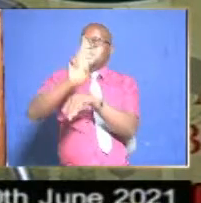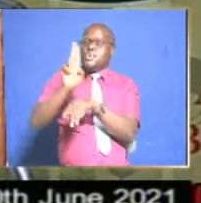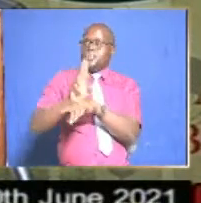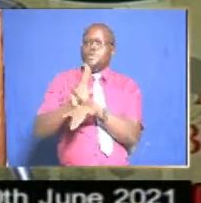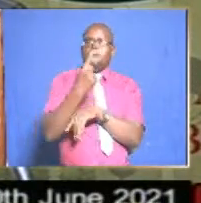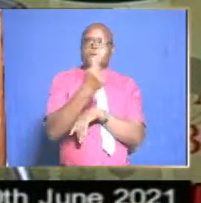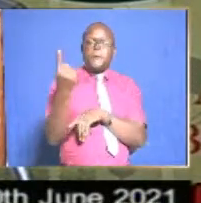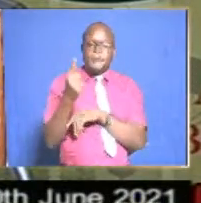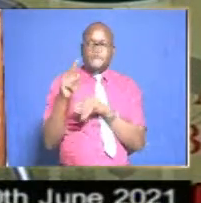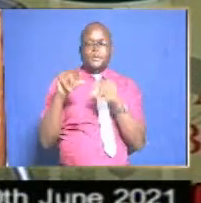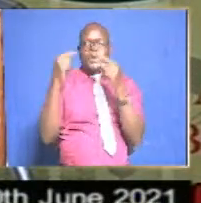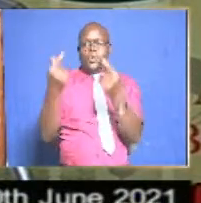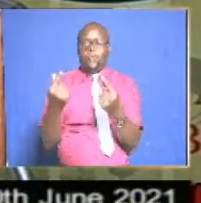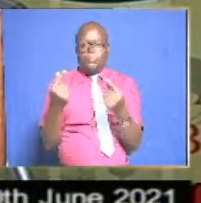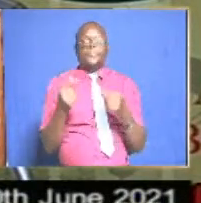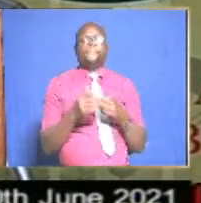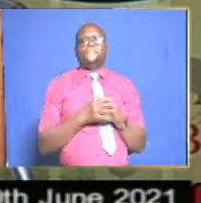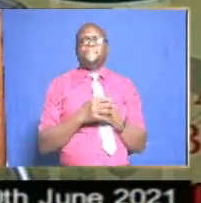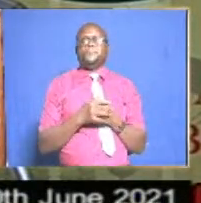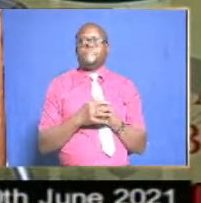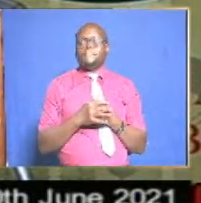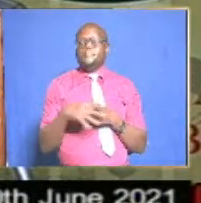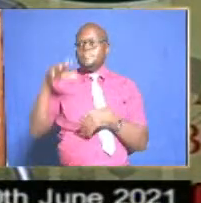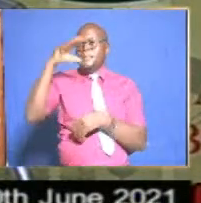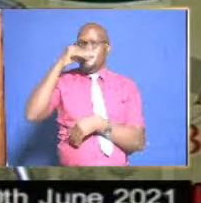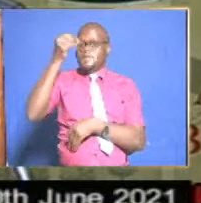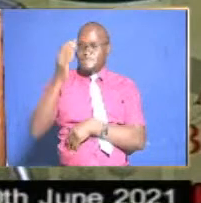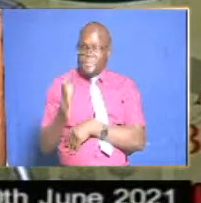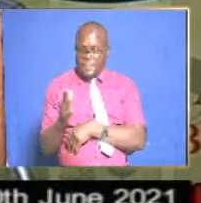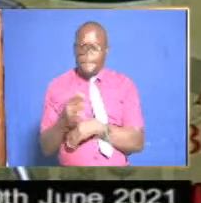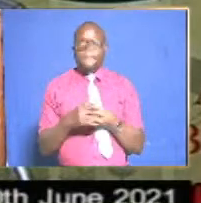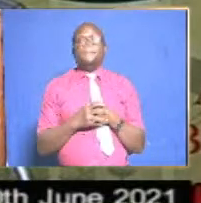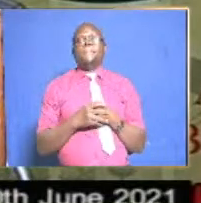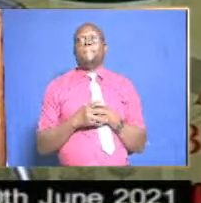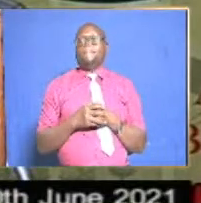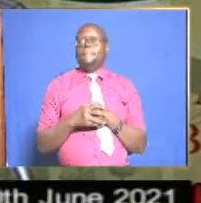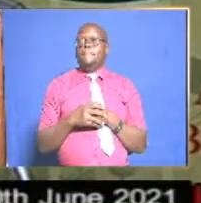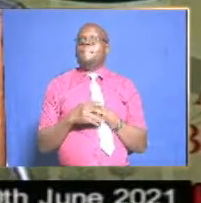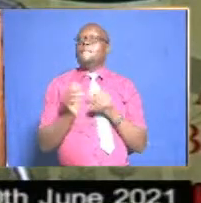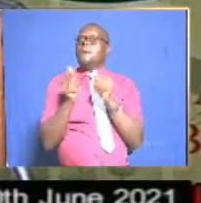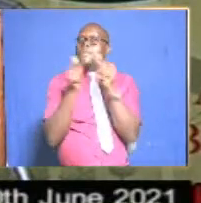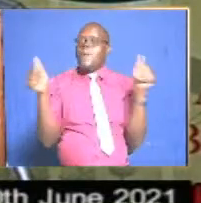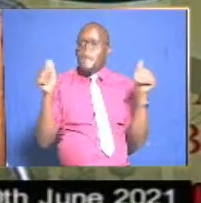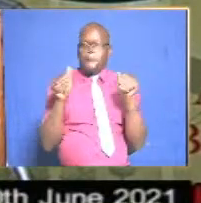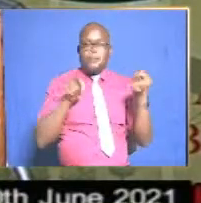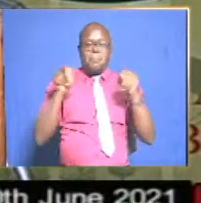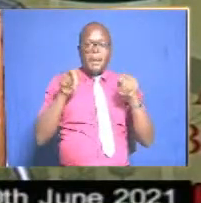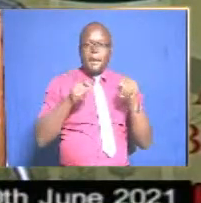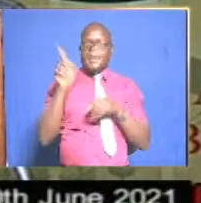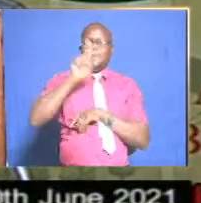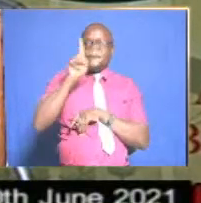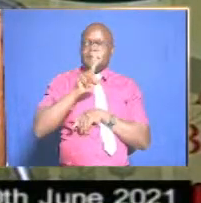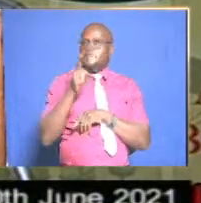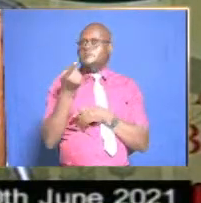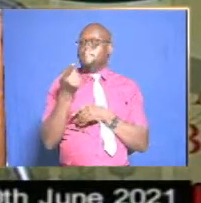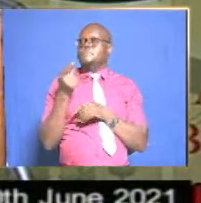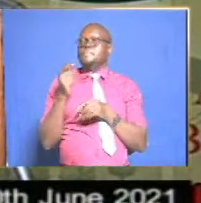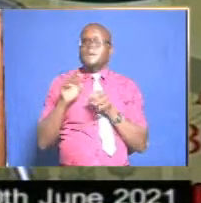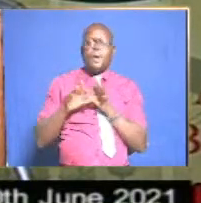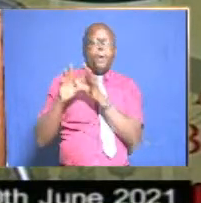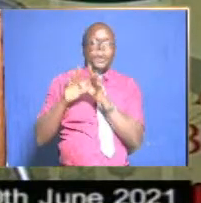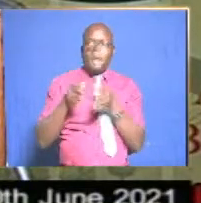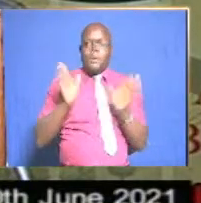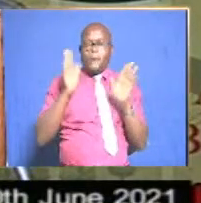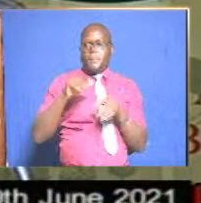each category. Mr. Speaker, to effectively manage disaster response in a more coordinated manner,